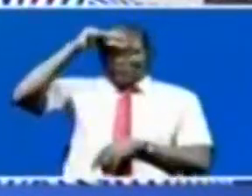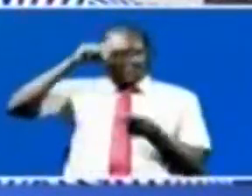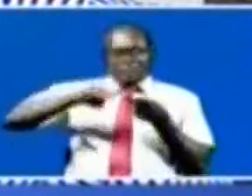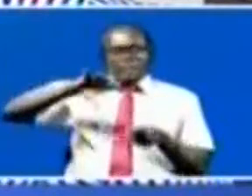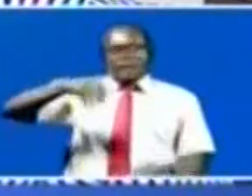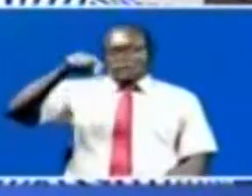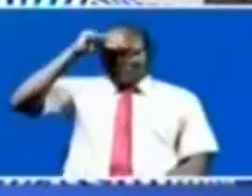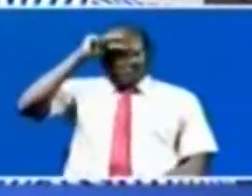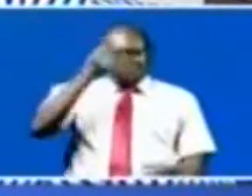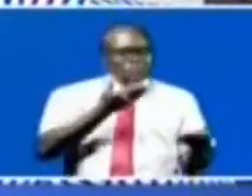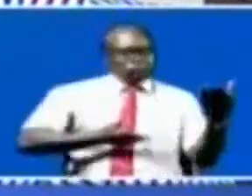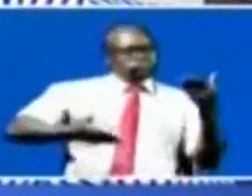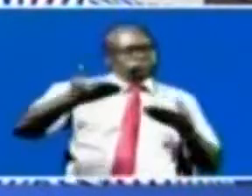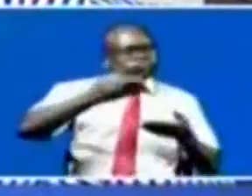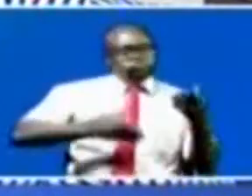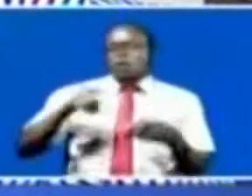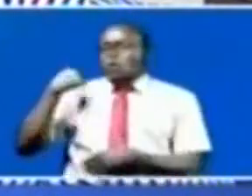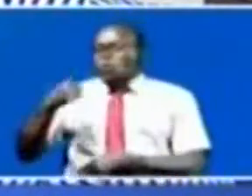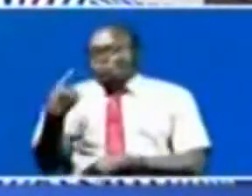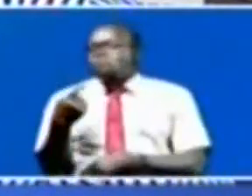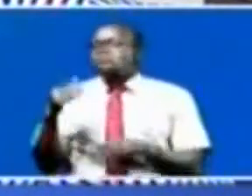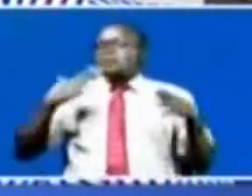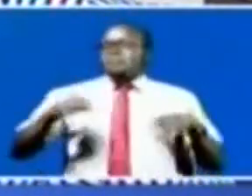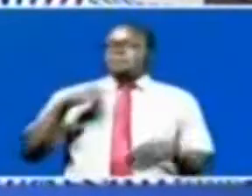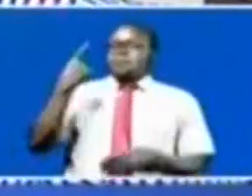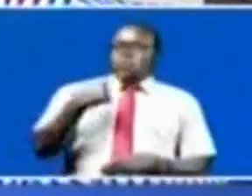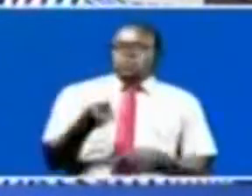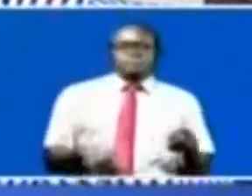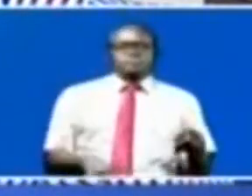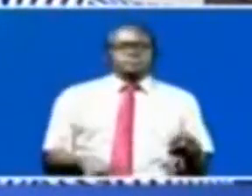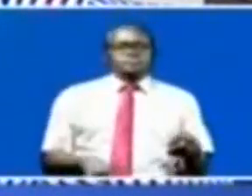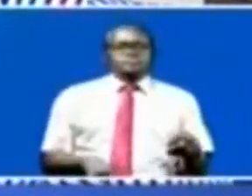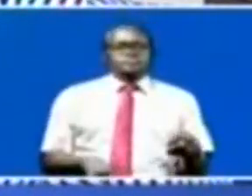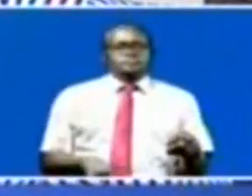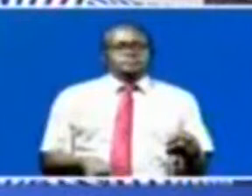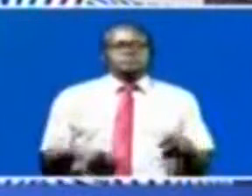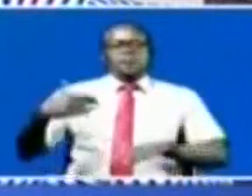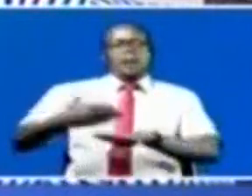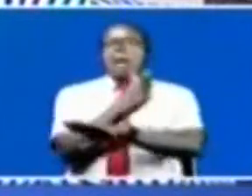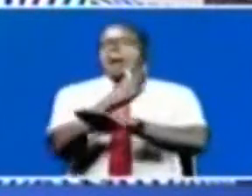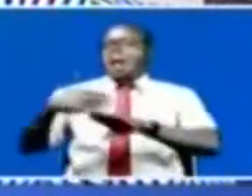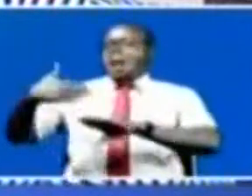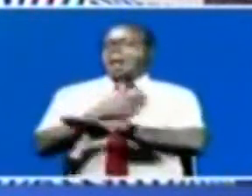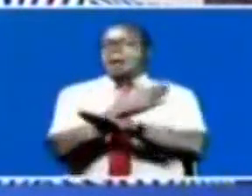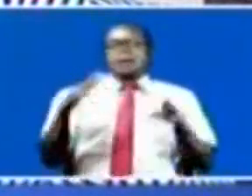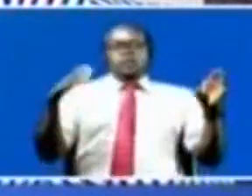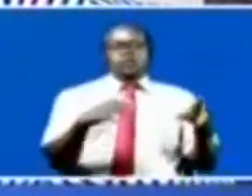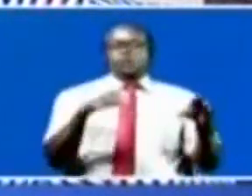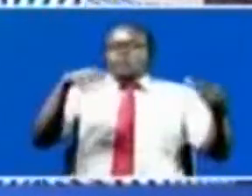wamekuwa kiongea nao, ni wale watu ambao kwa lugha ya kimombo tunawaita makatels.